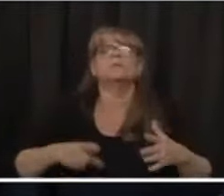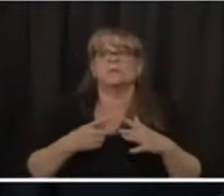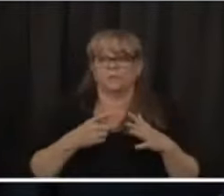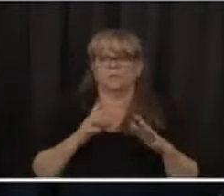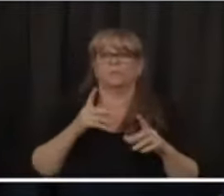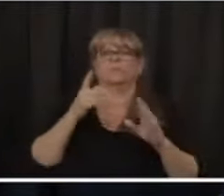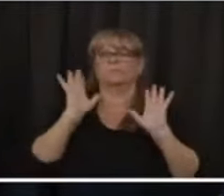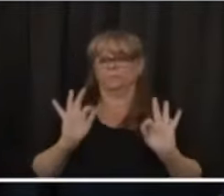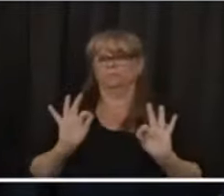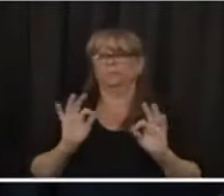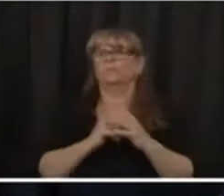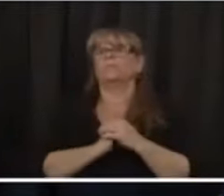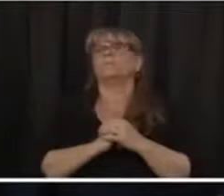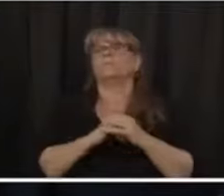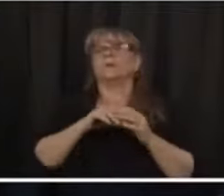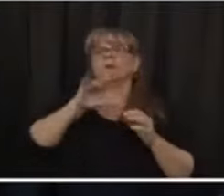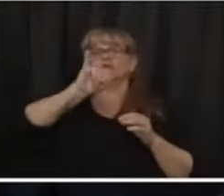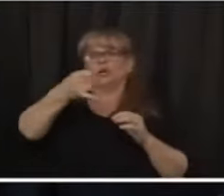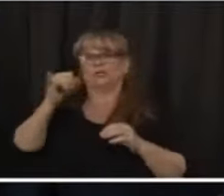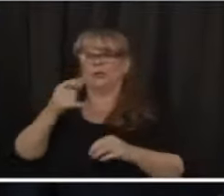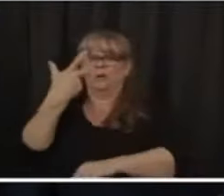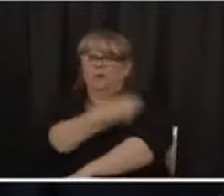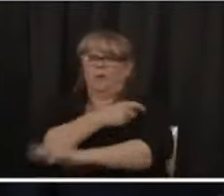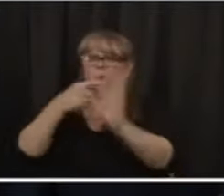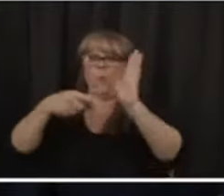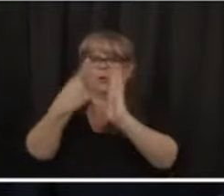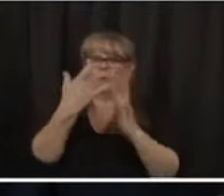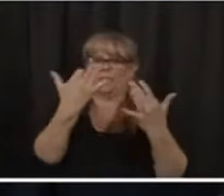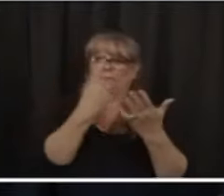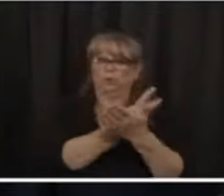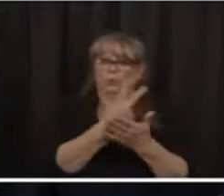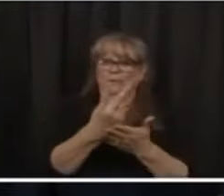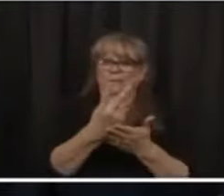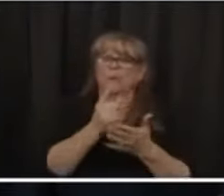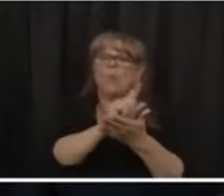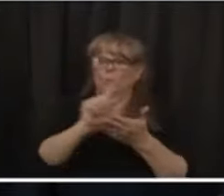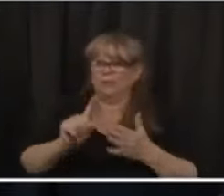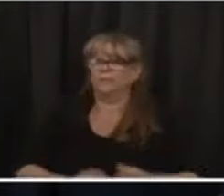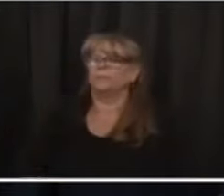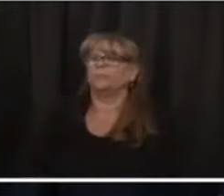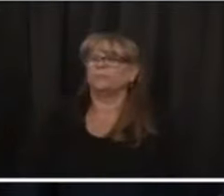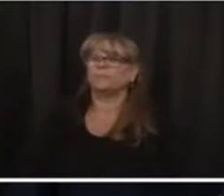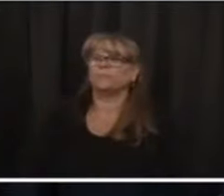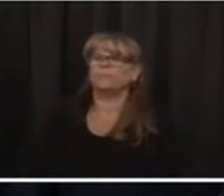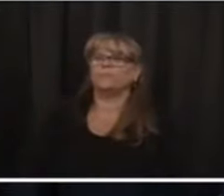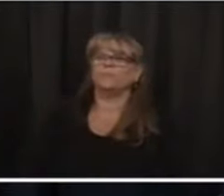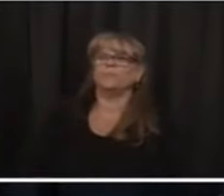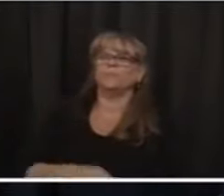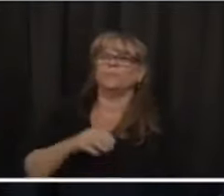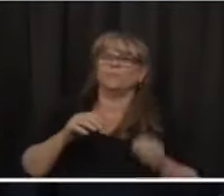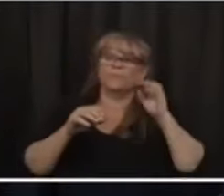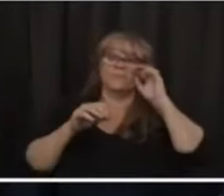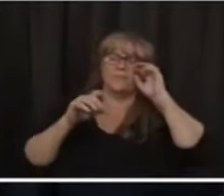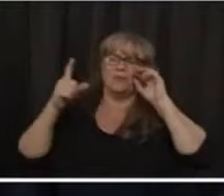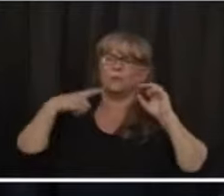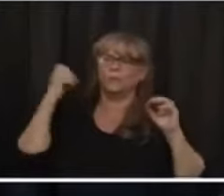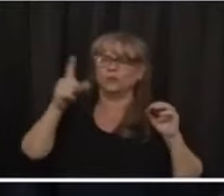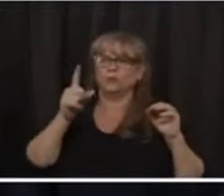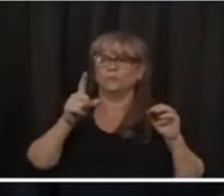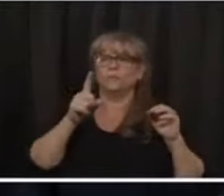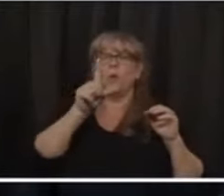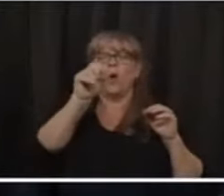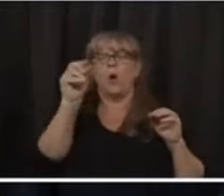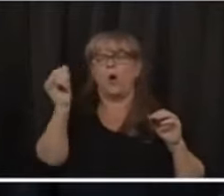dose of Johnson & Johnson. I have a quick follow-up. Can you just also share what you know about where the